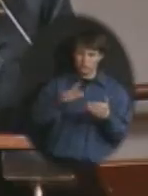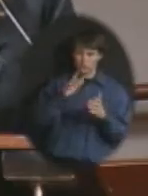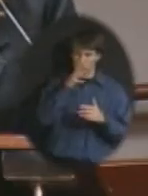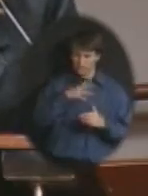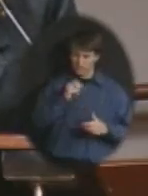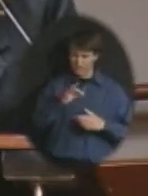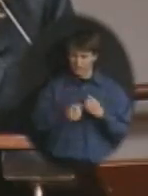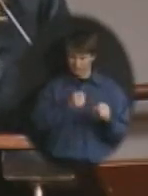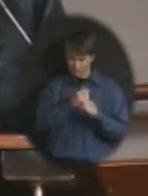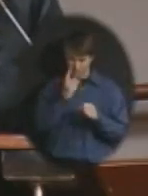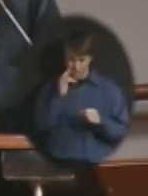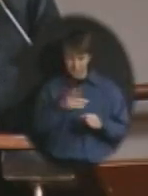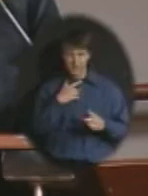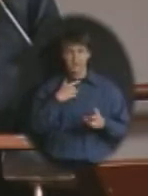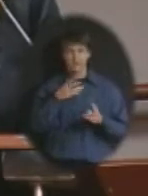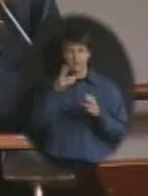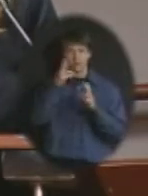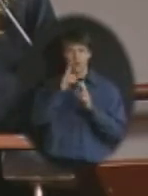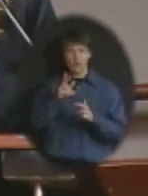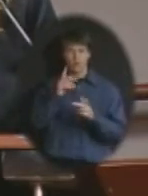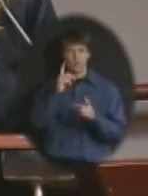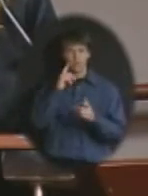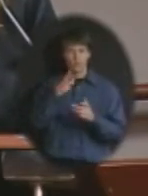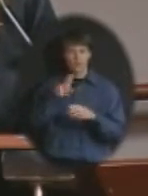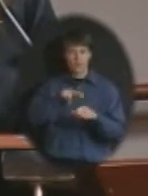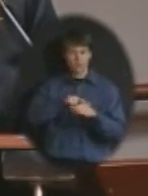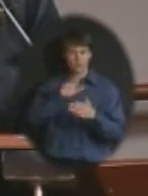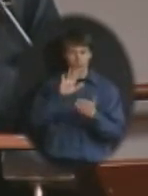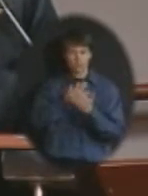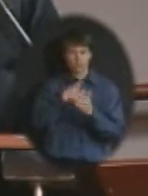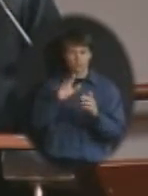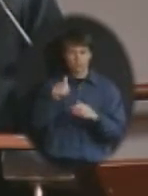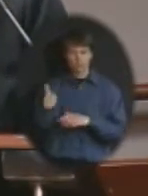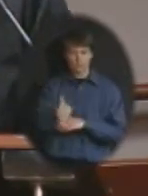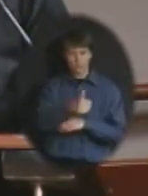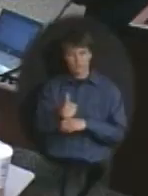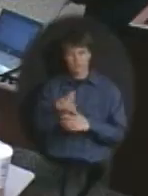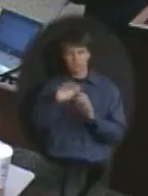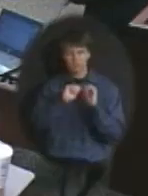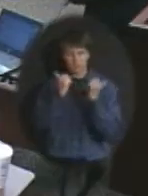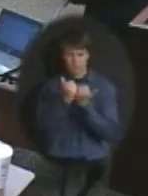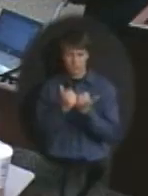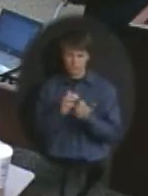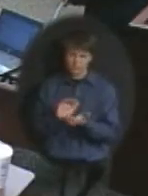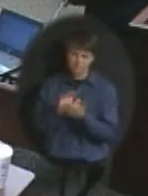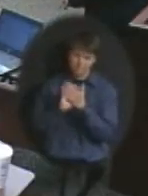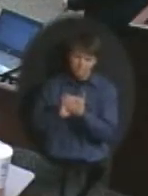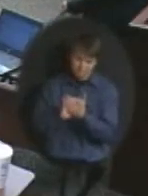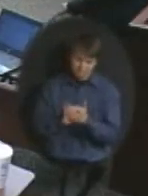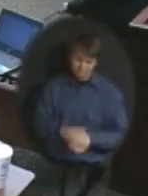the Distinguished Service Award from the National School Transportation Association. Congratulations.